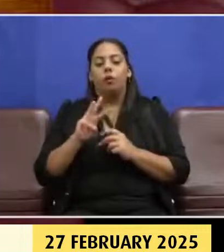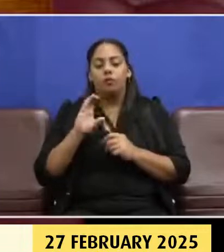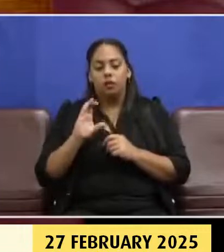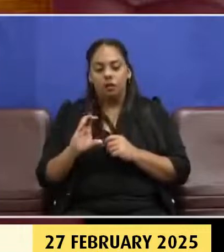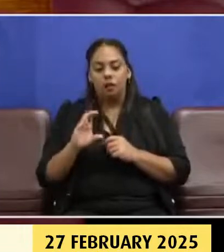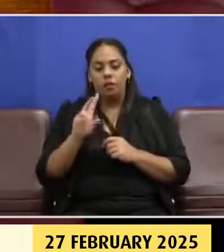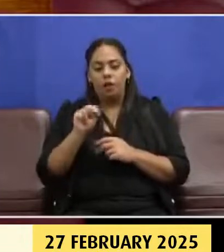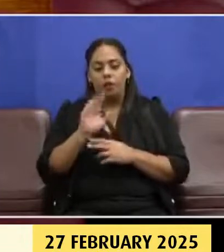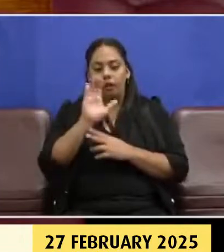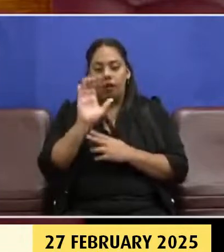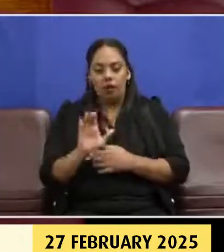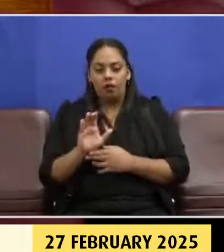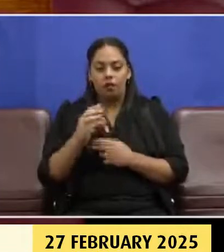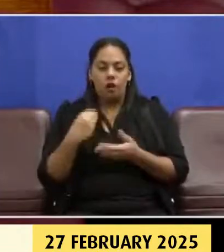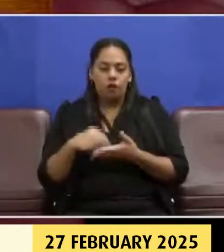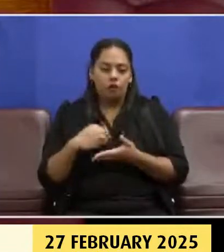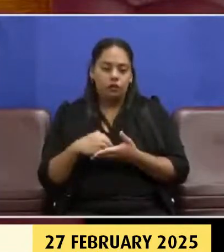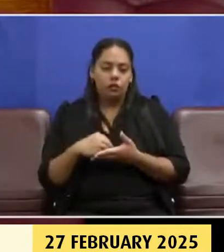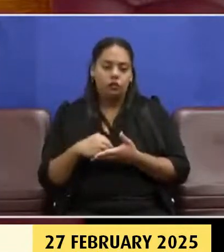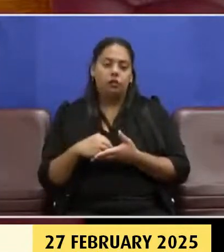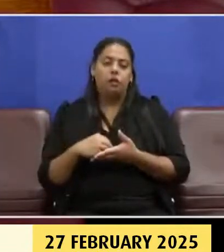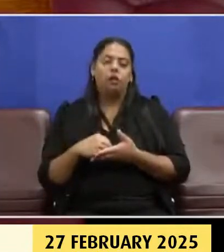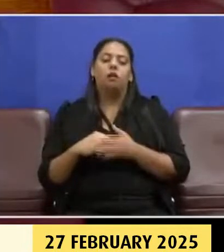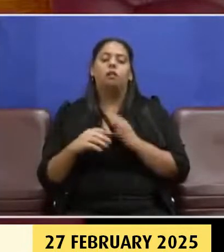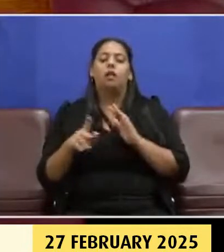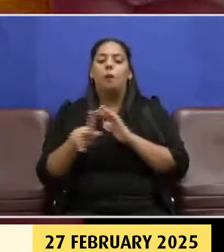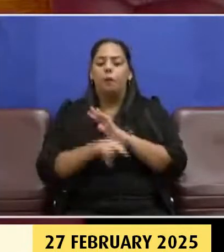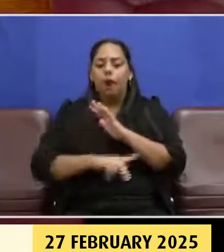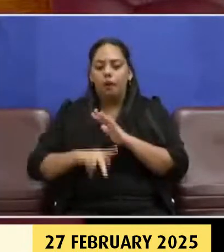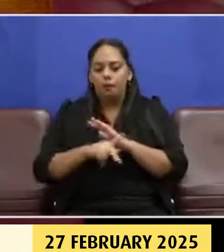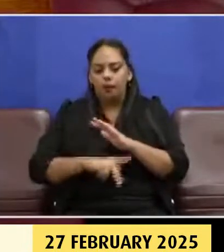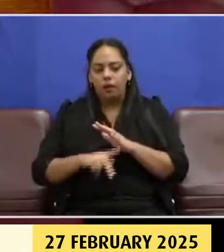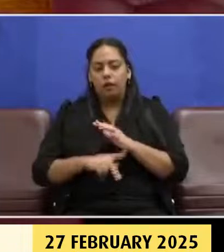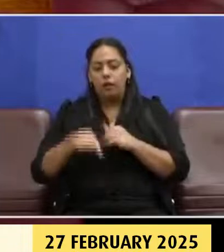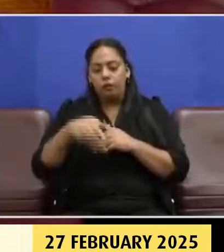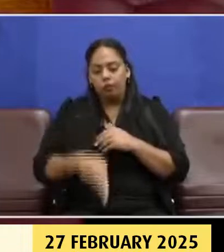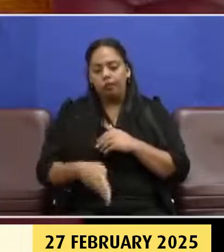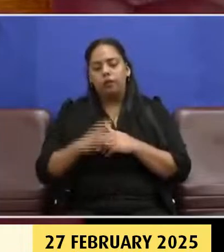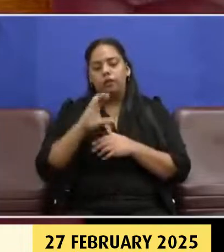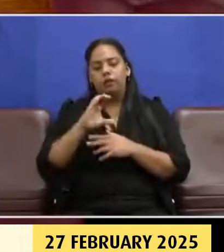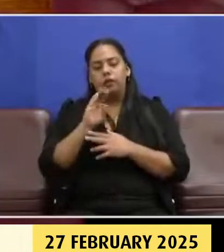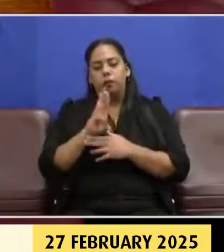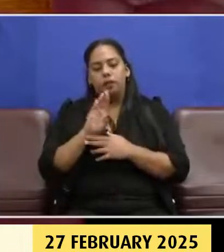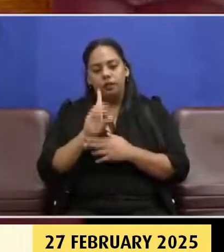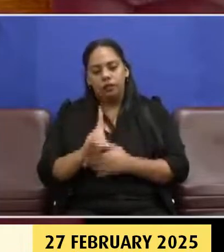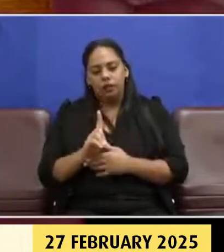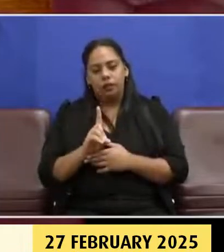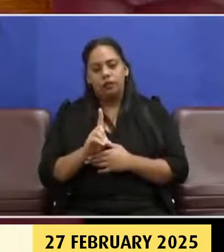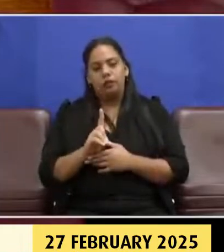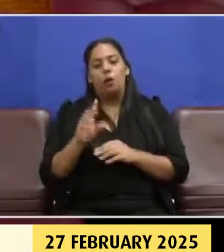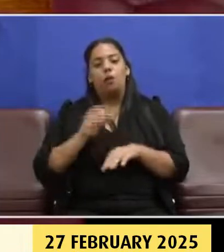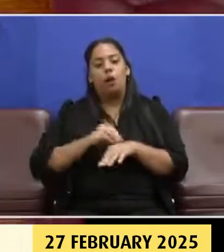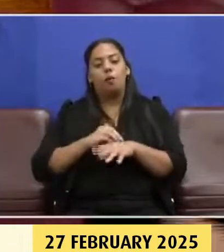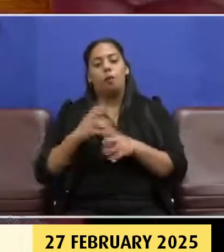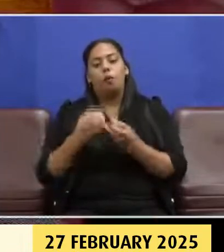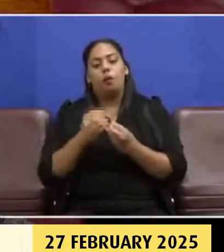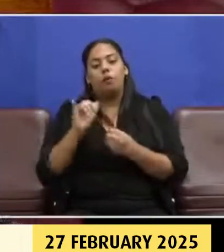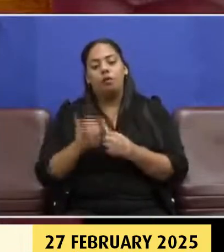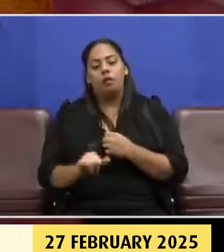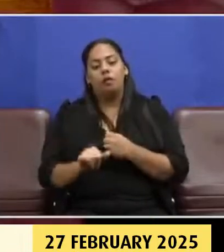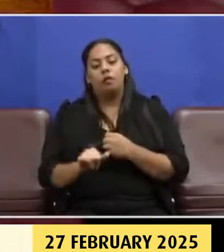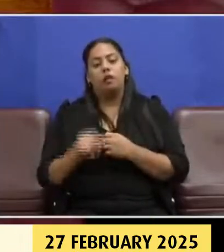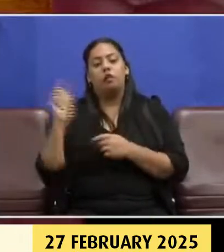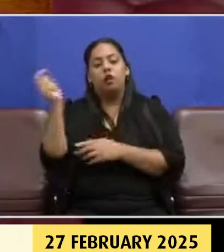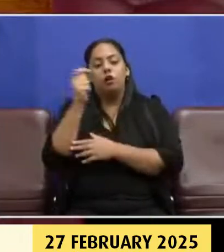the NYDA offices are located primarily here in the CBD. And the problem with that is that young people in the